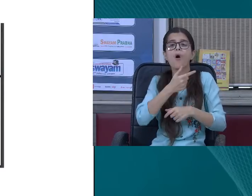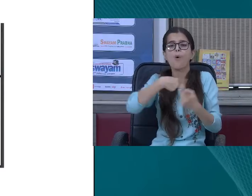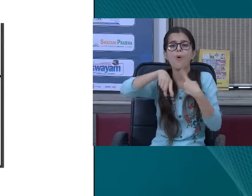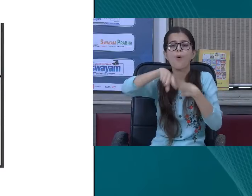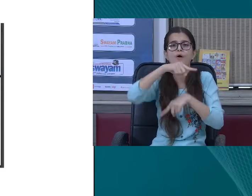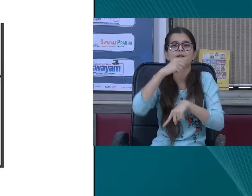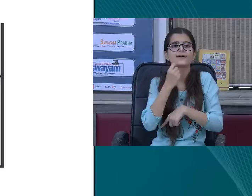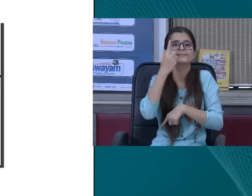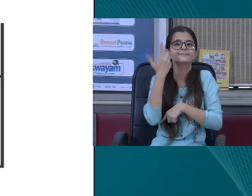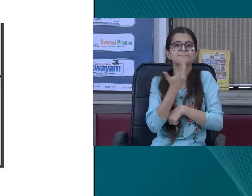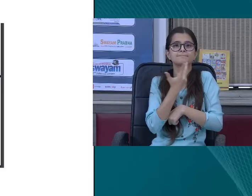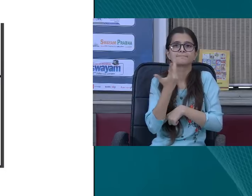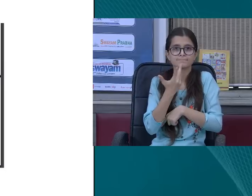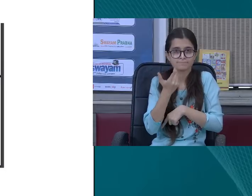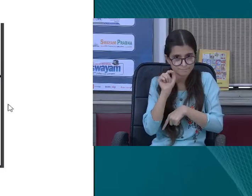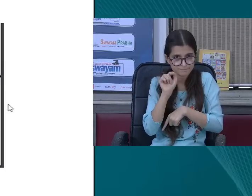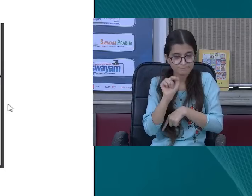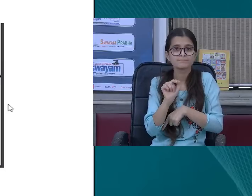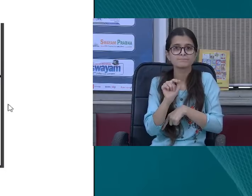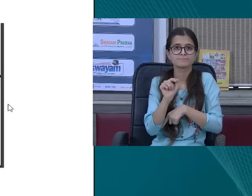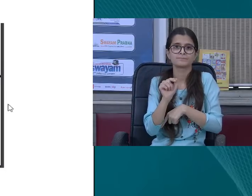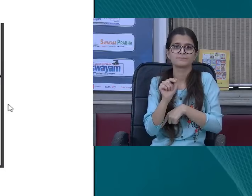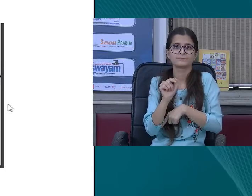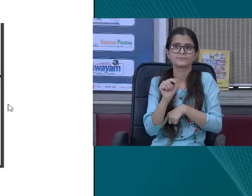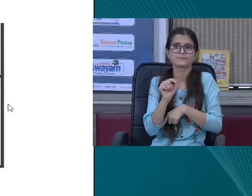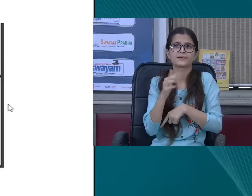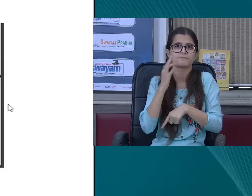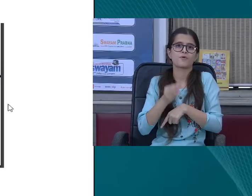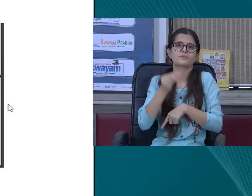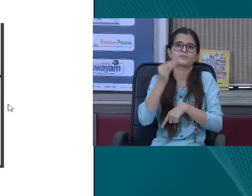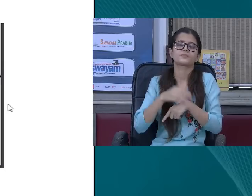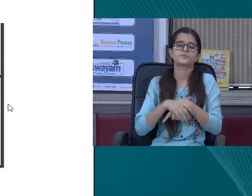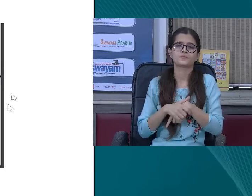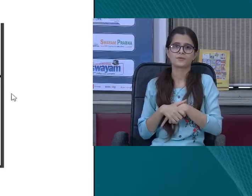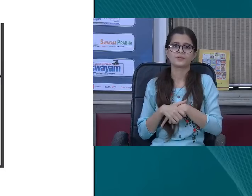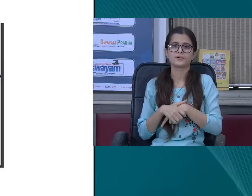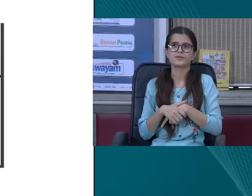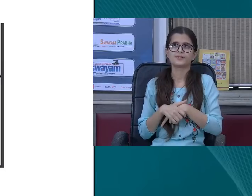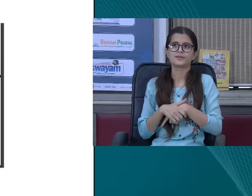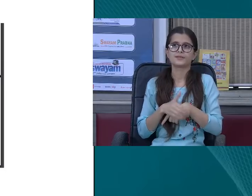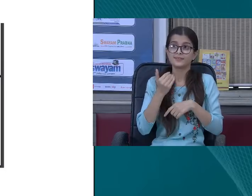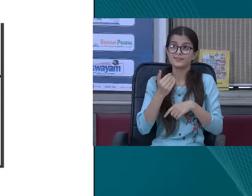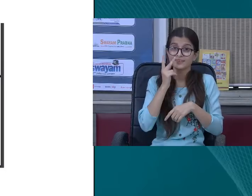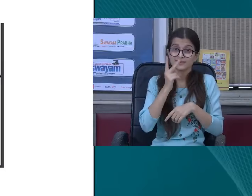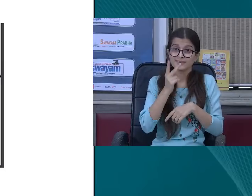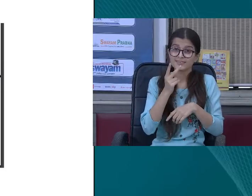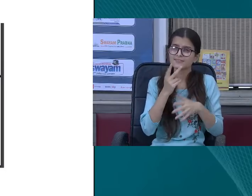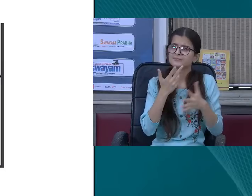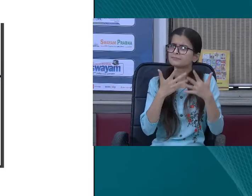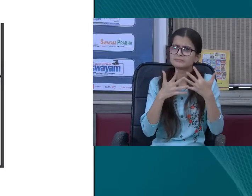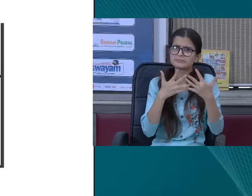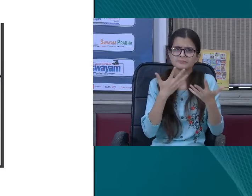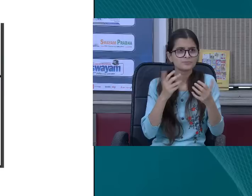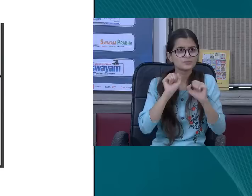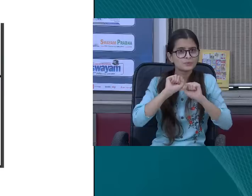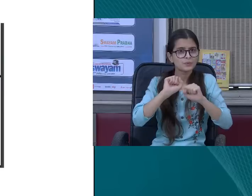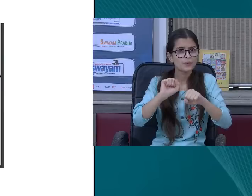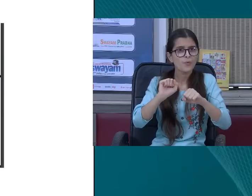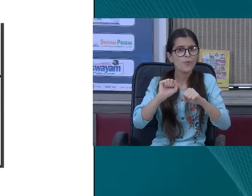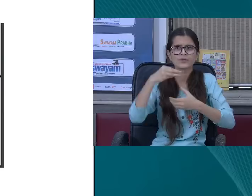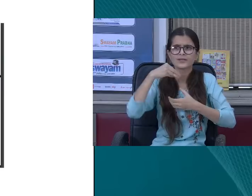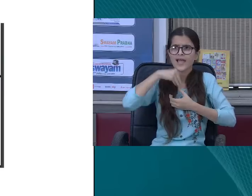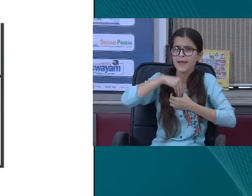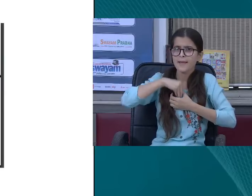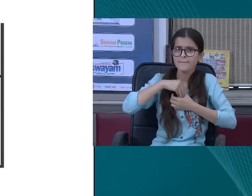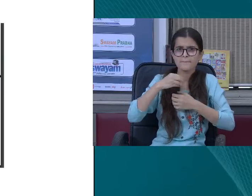learning process that takes place in mainly three stages. Whenever there is an input, the input may be visual